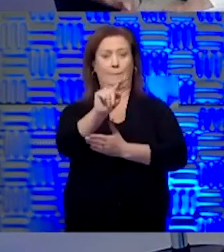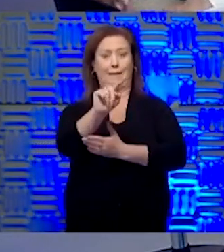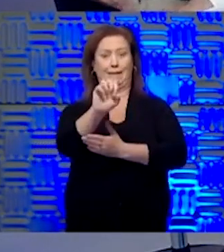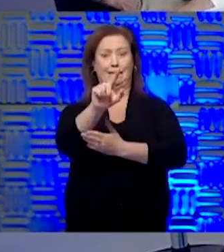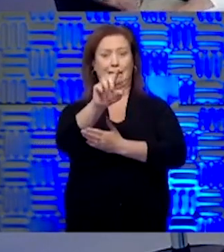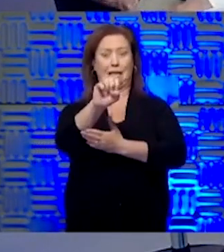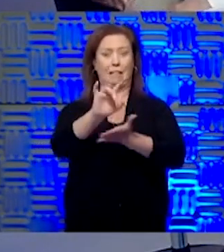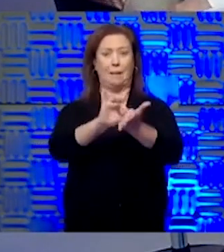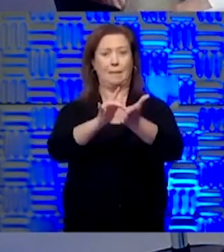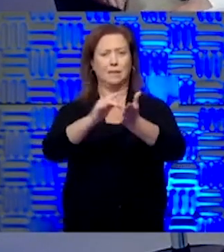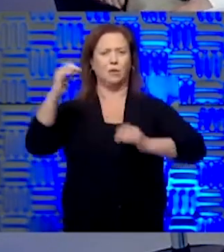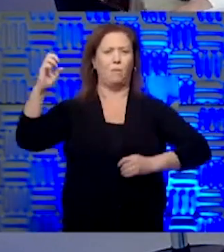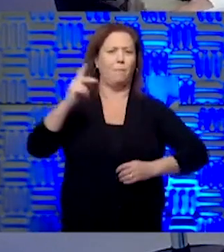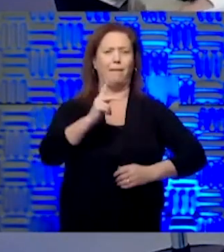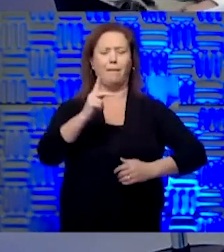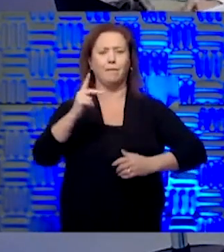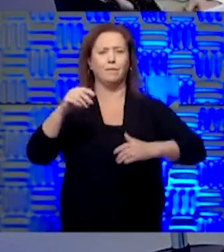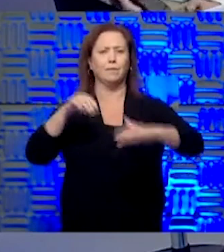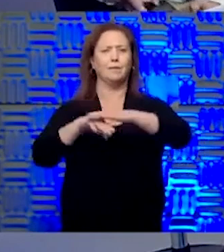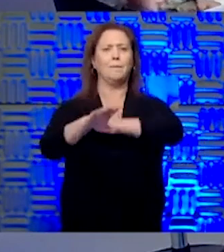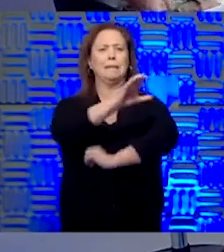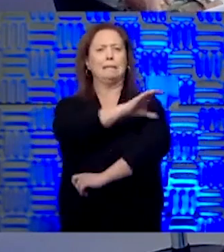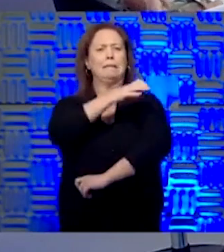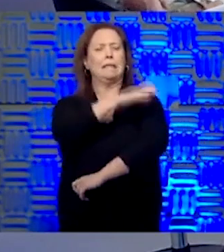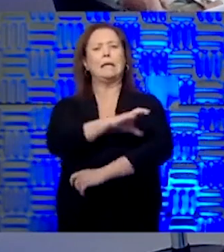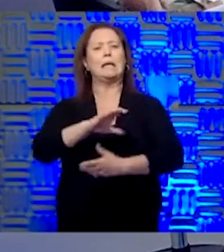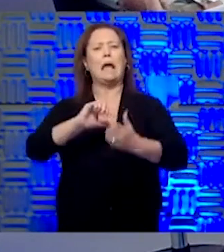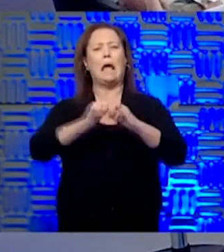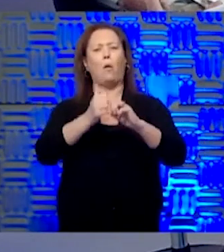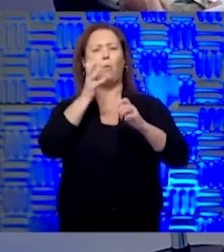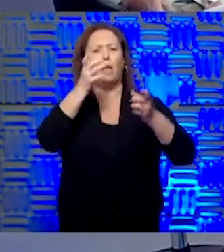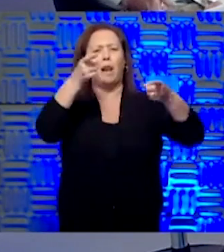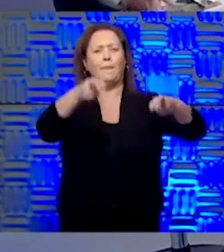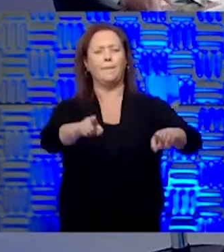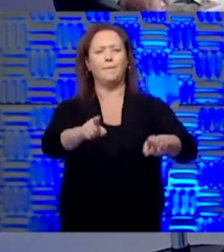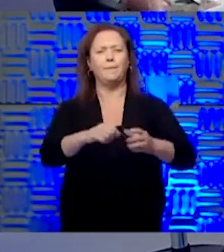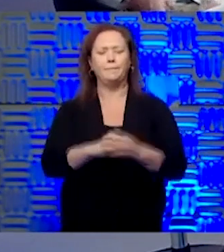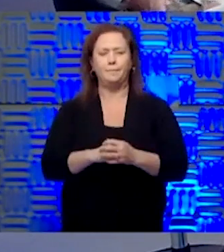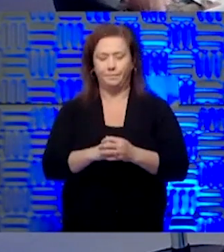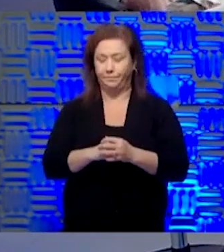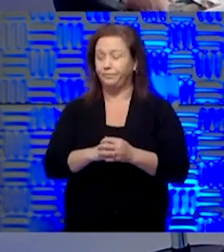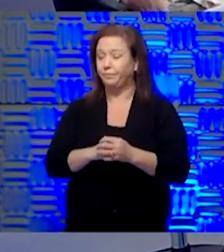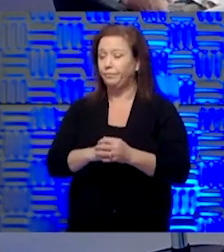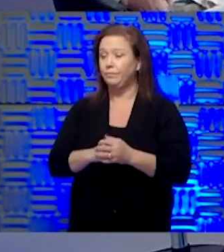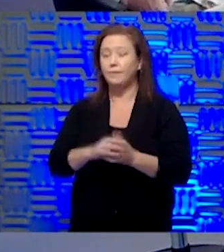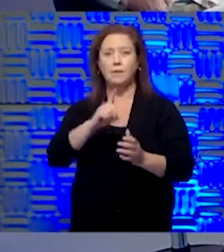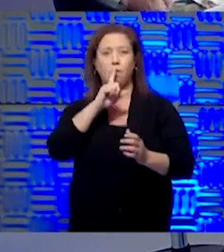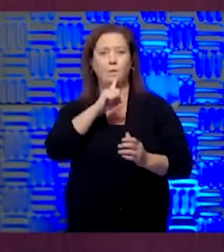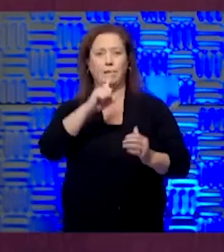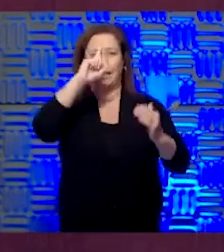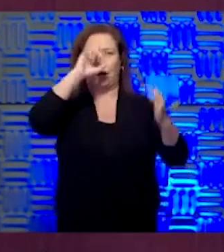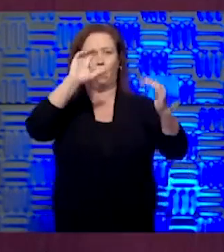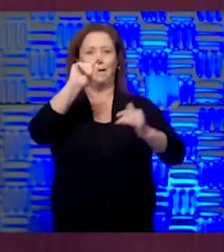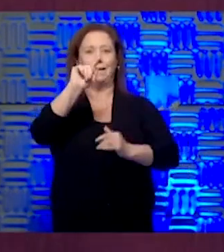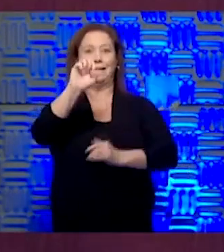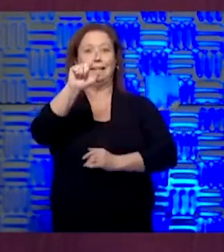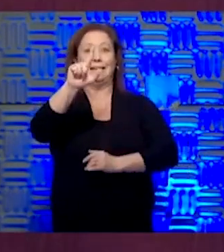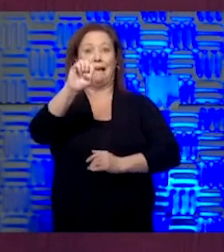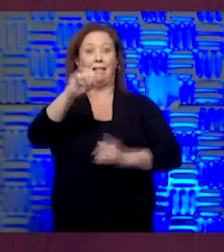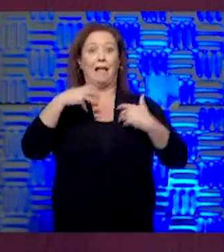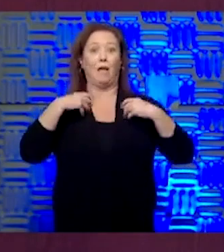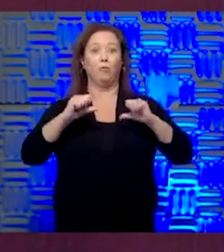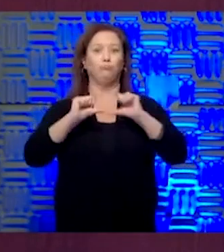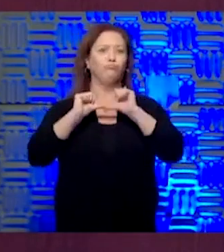just go back to bringing everybody into clinic, or how is that going to happen? But I really hope that telehealth is here to stay. I